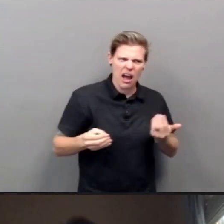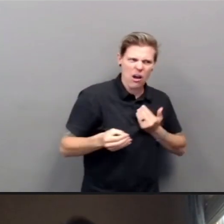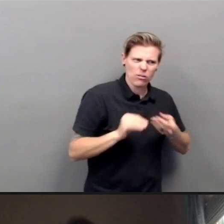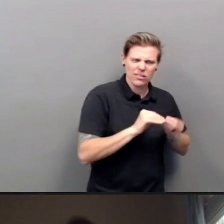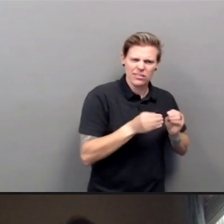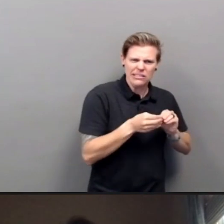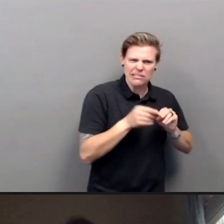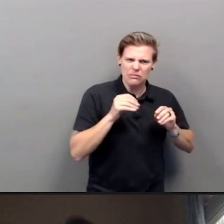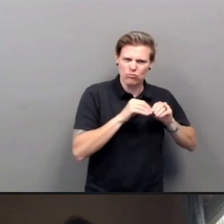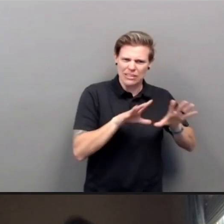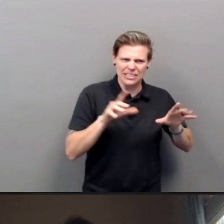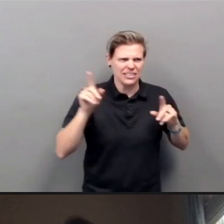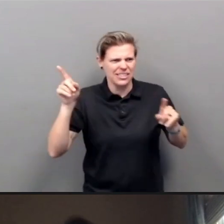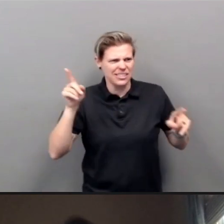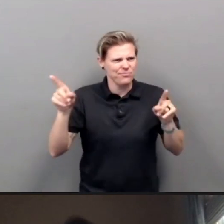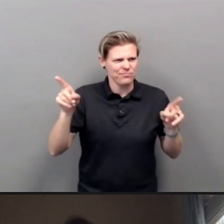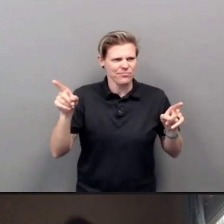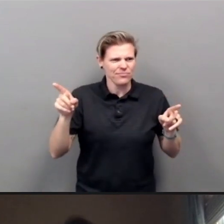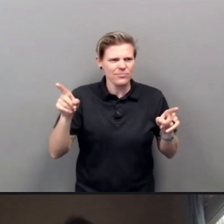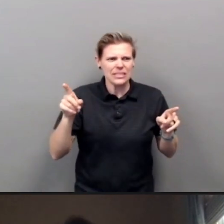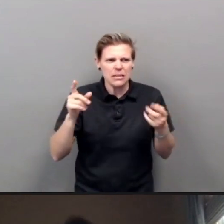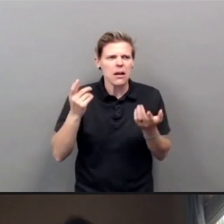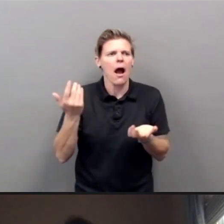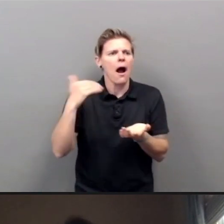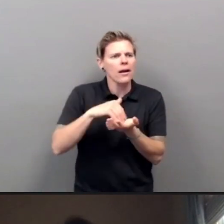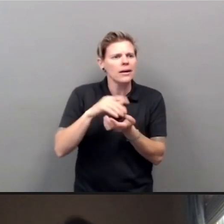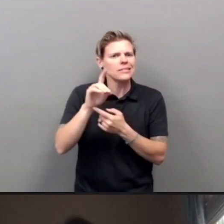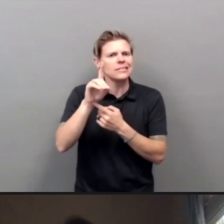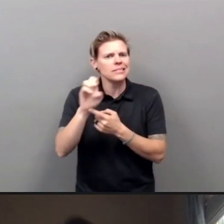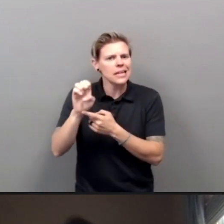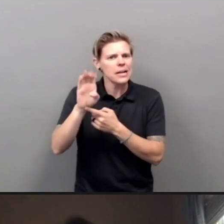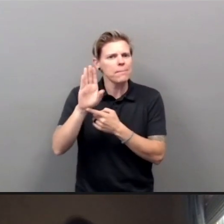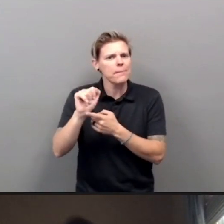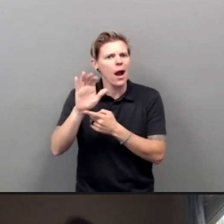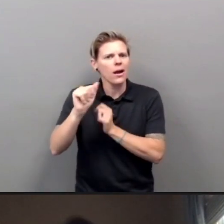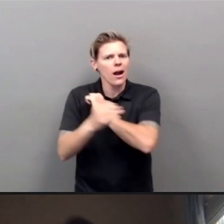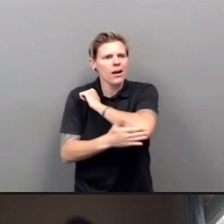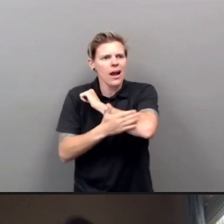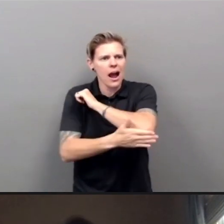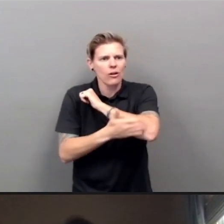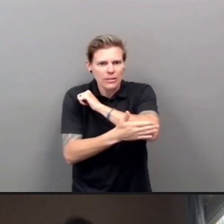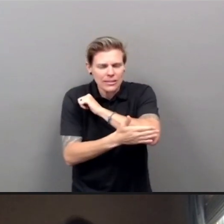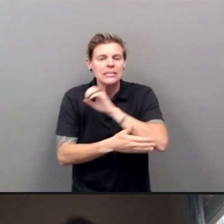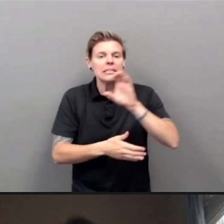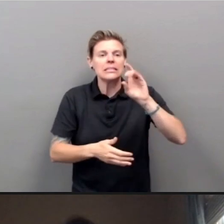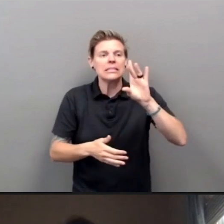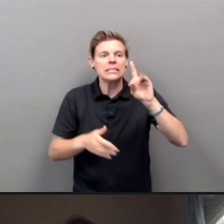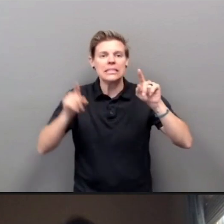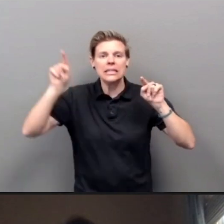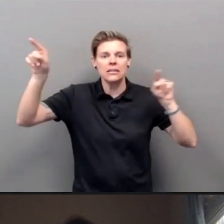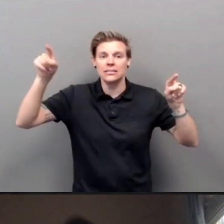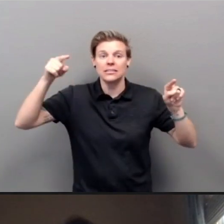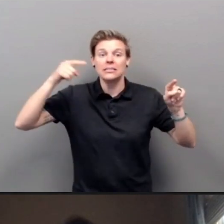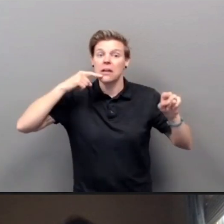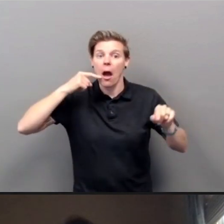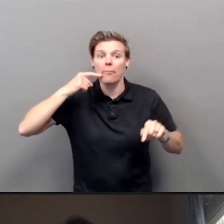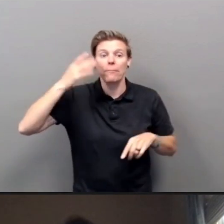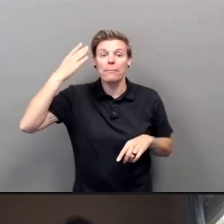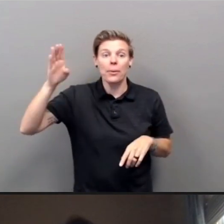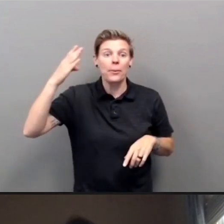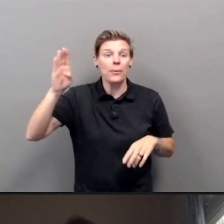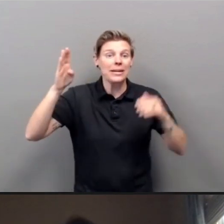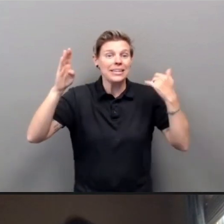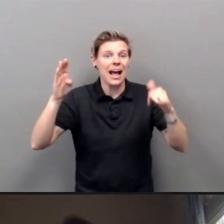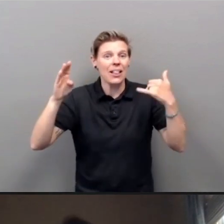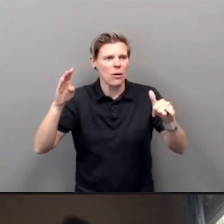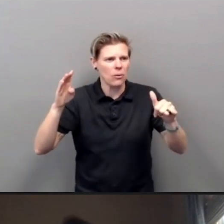which CDC had in the blue, now in the yellow, we have in the red. The geographic report says they've had no cases. And